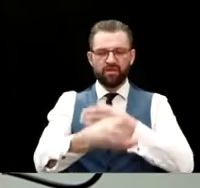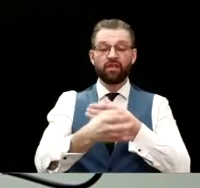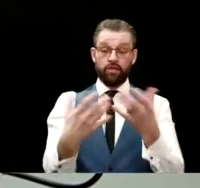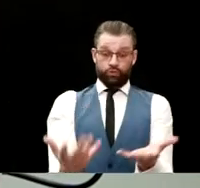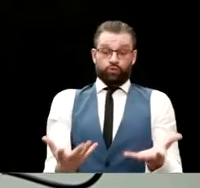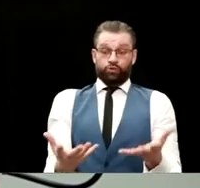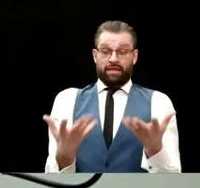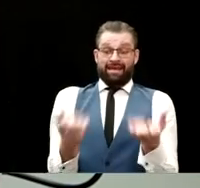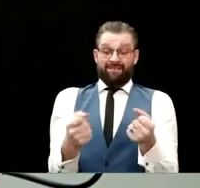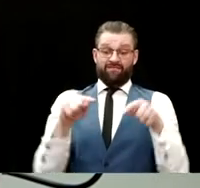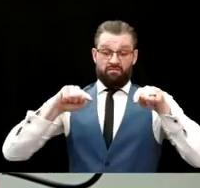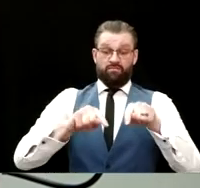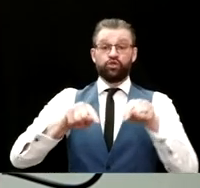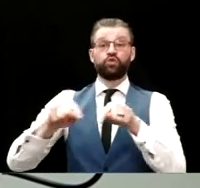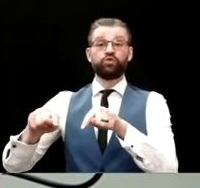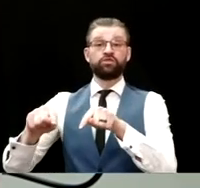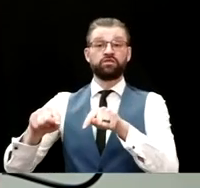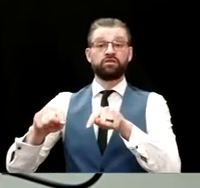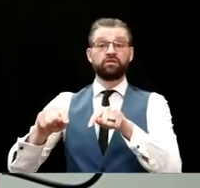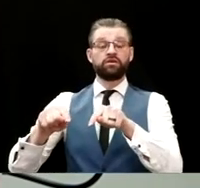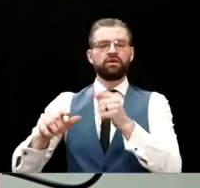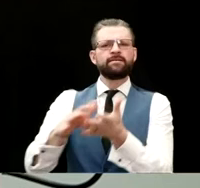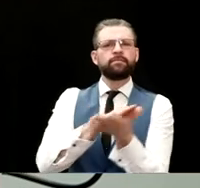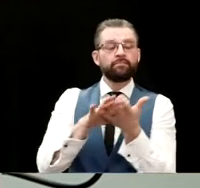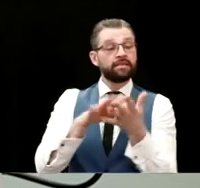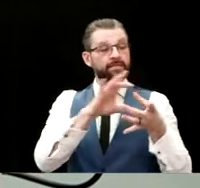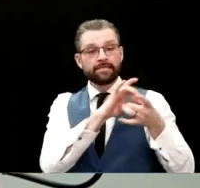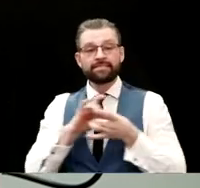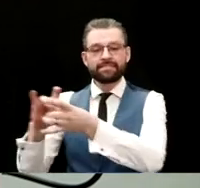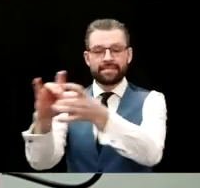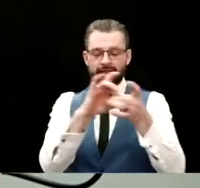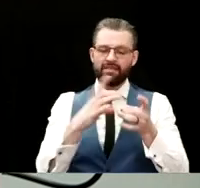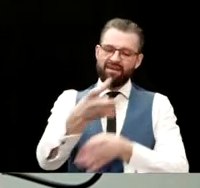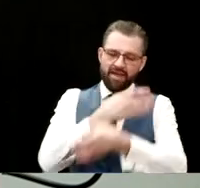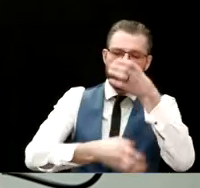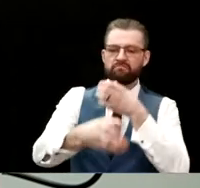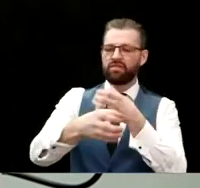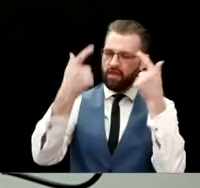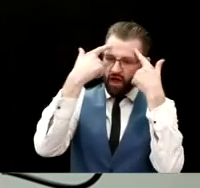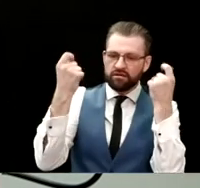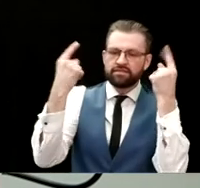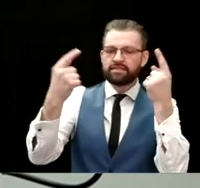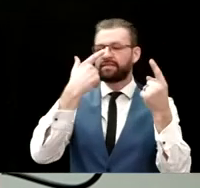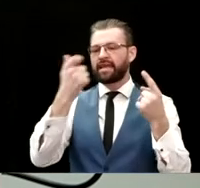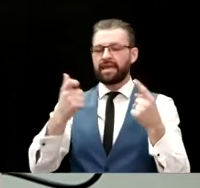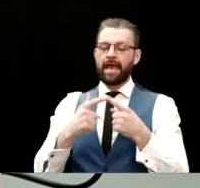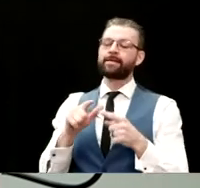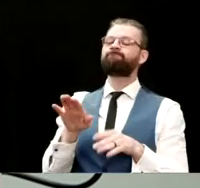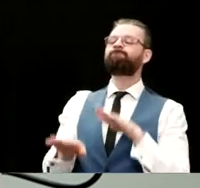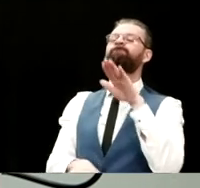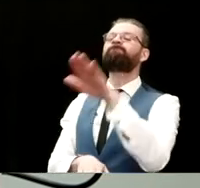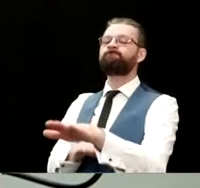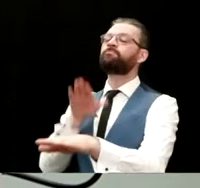facing persecution, so that together, with knowledge and empathy, we can take steps towards a